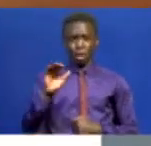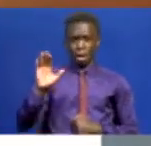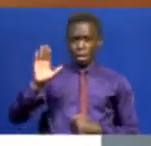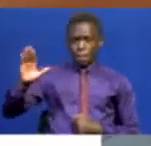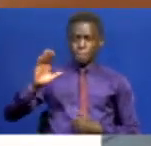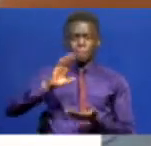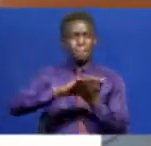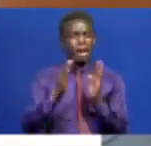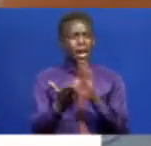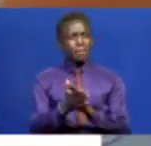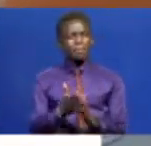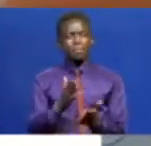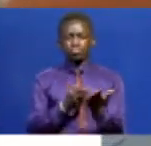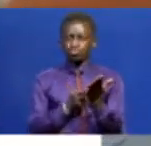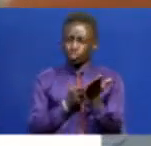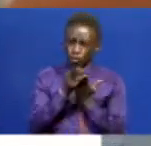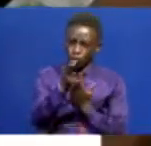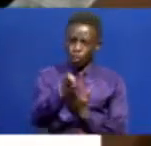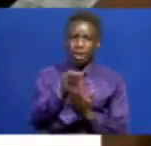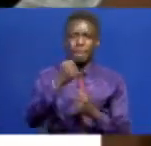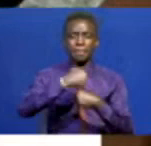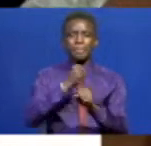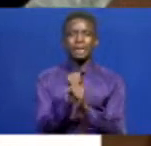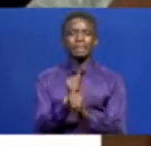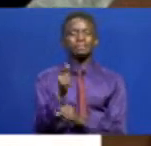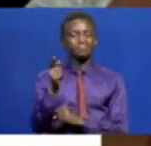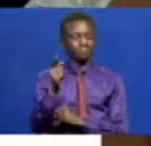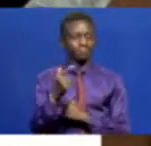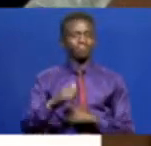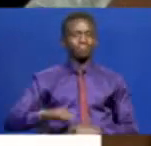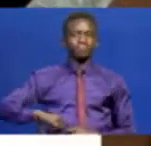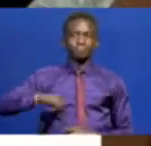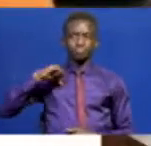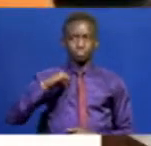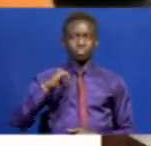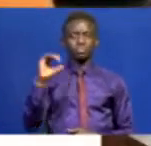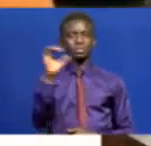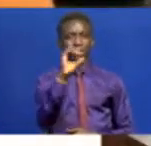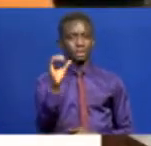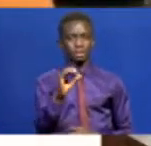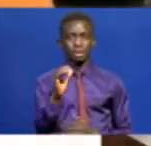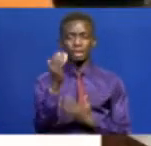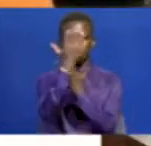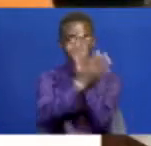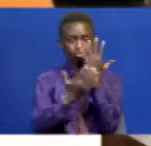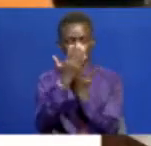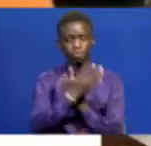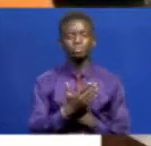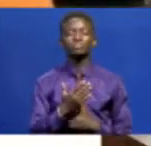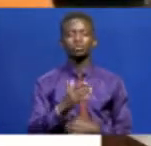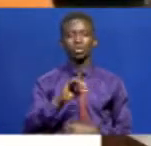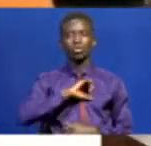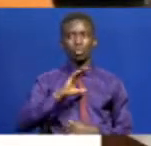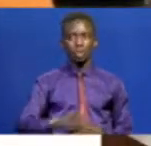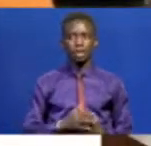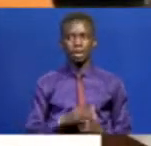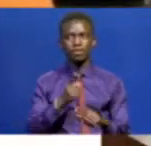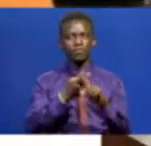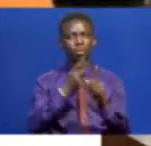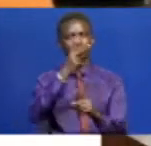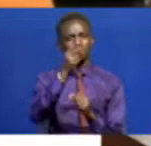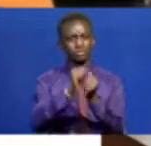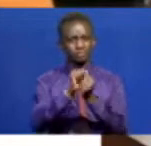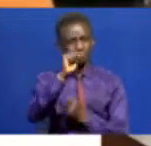makes him a proud cyber cafe owner. Kutoka mwaka wa 2018, sijai waruzi, and they